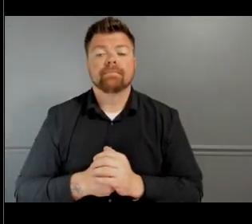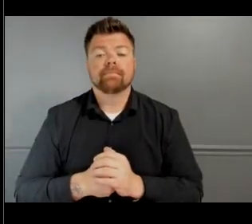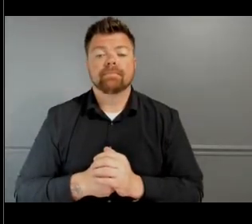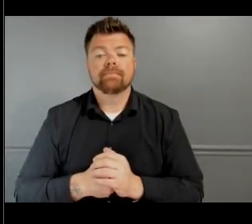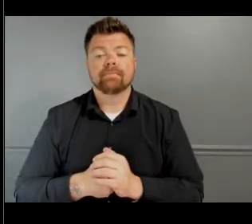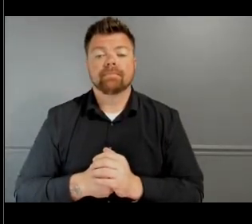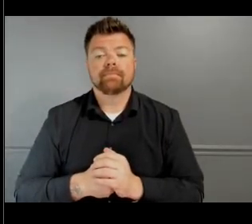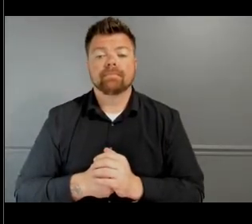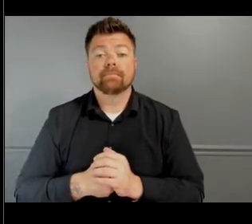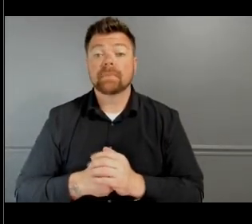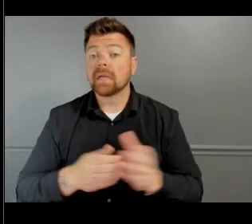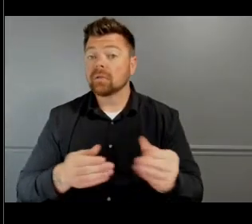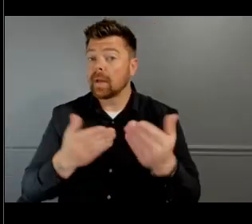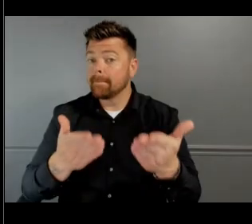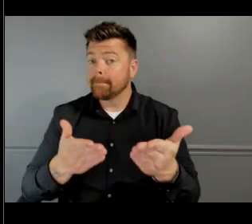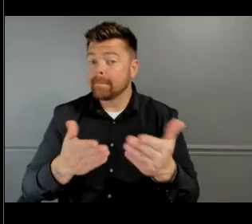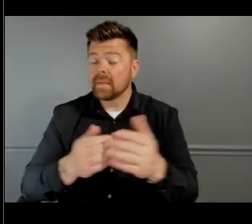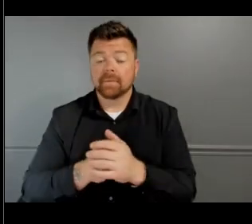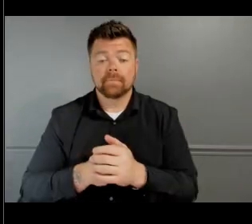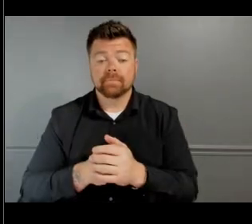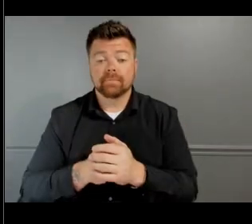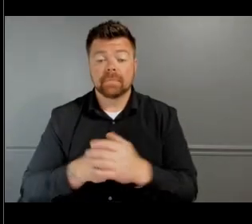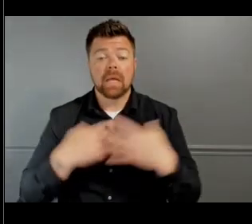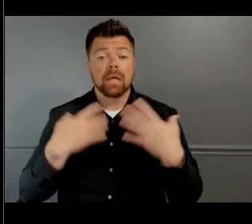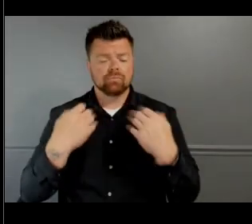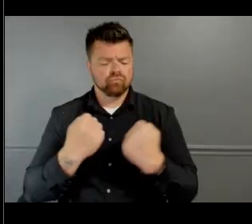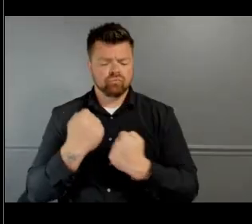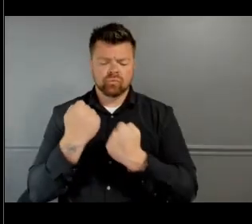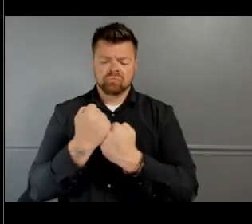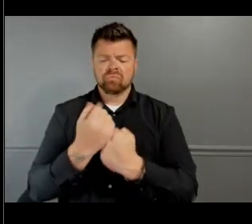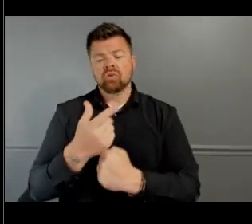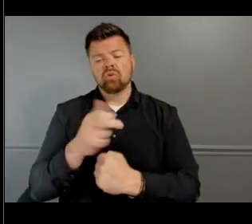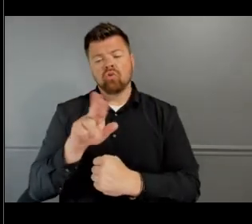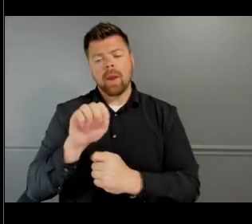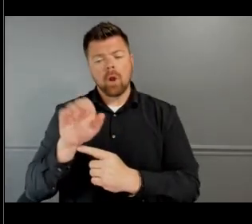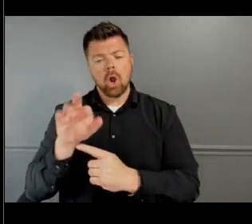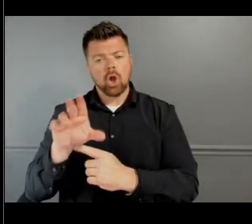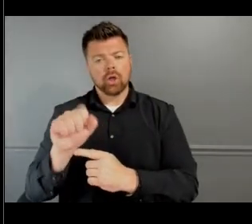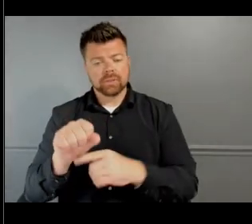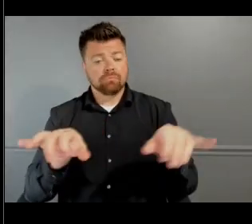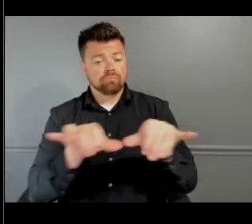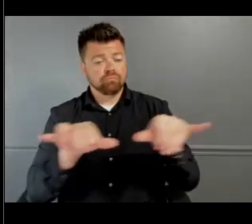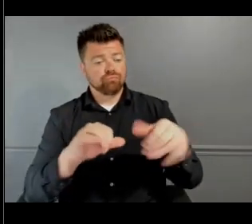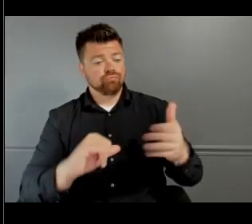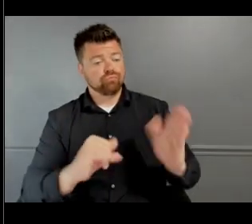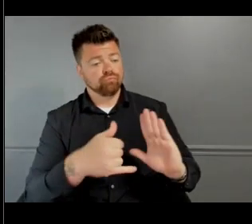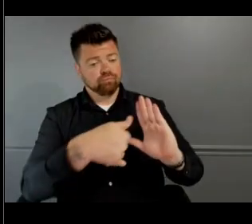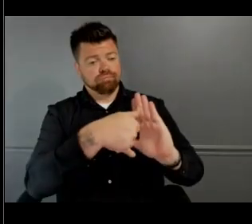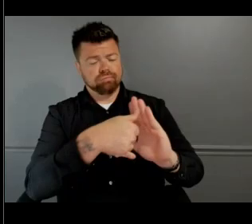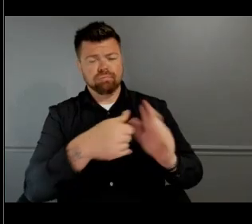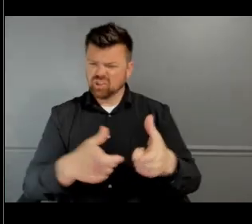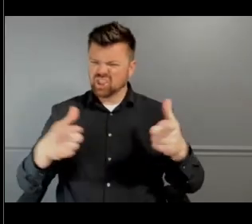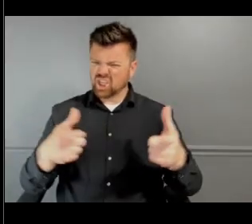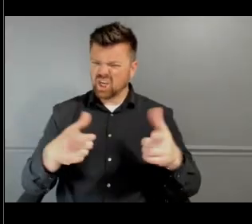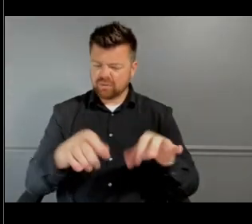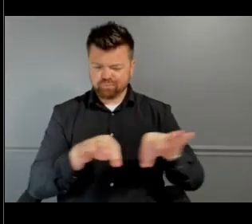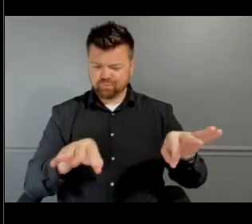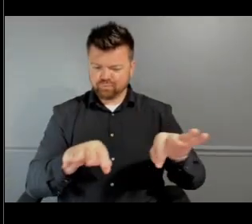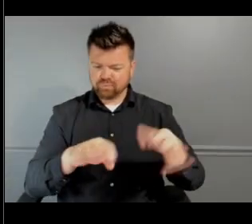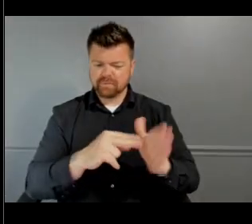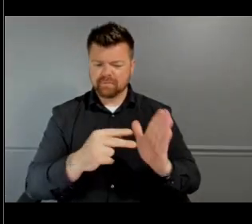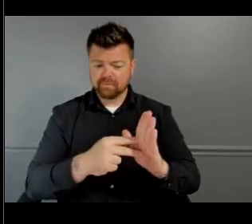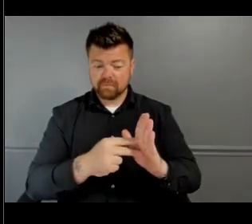It is recommended that reinforcing for grab bars be enlarged so the bottom edge is